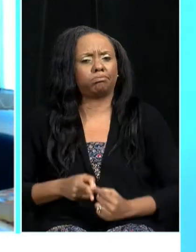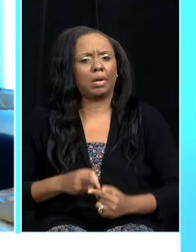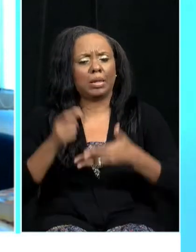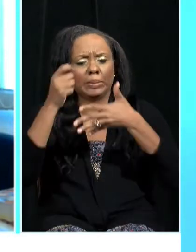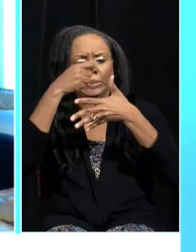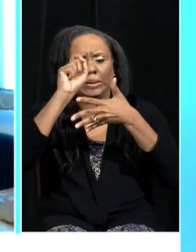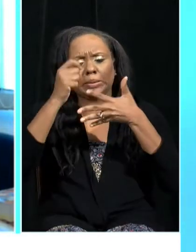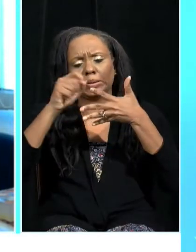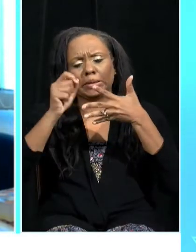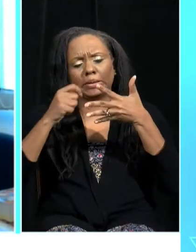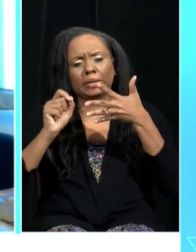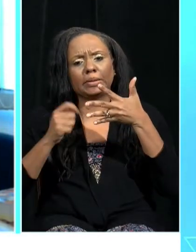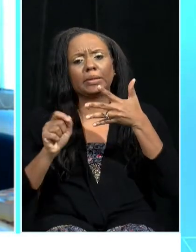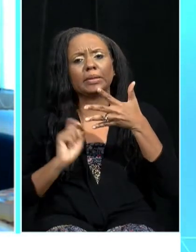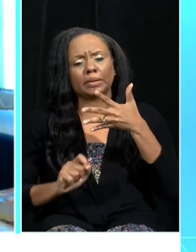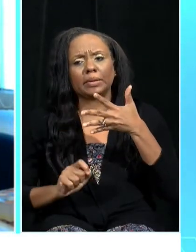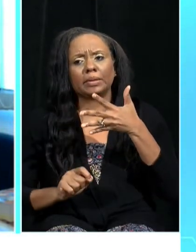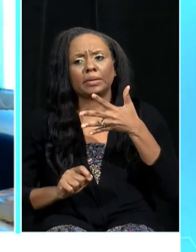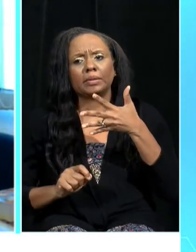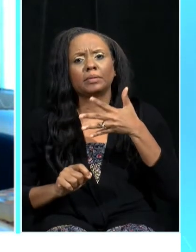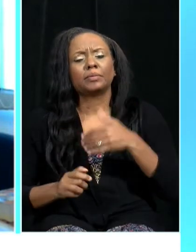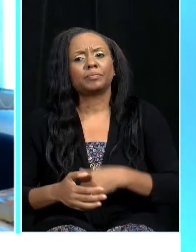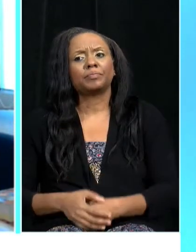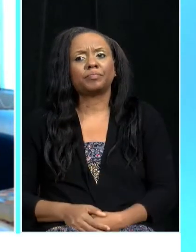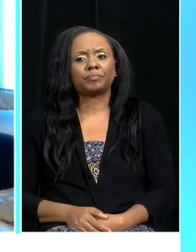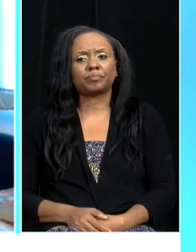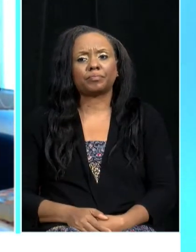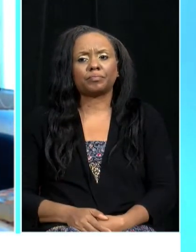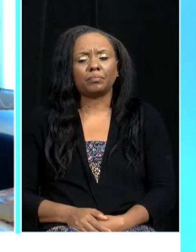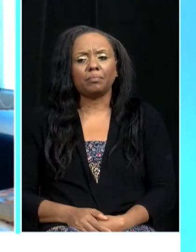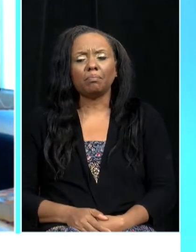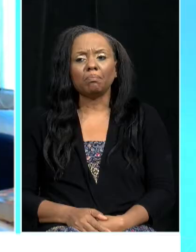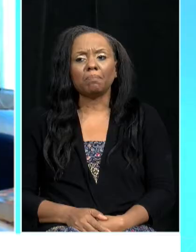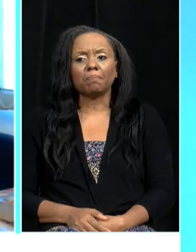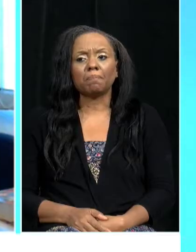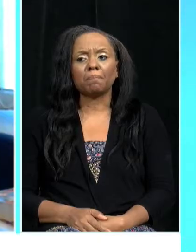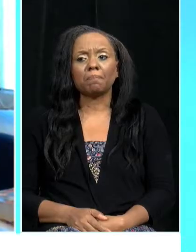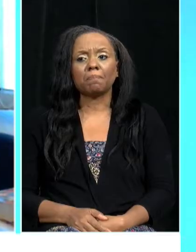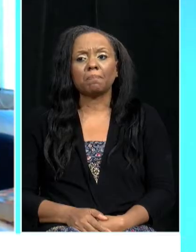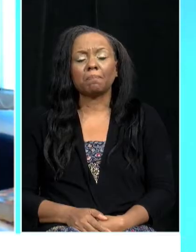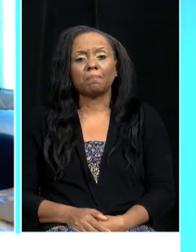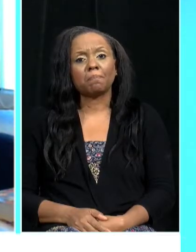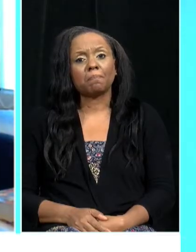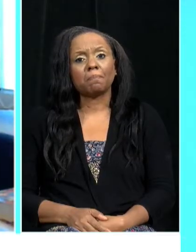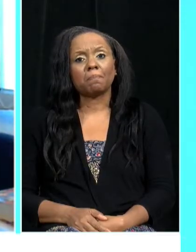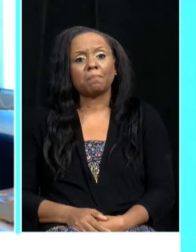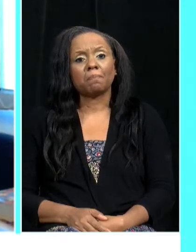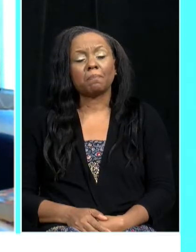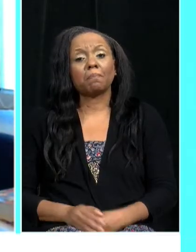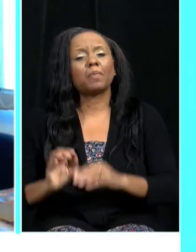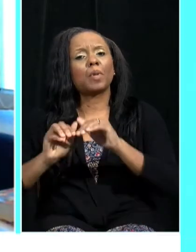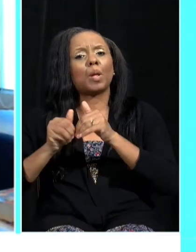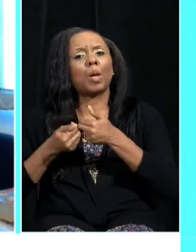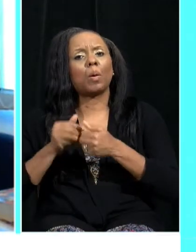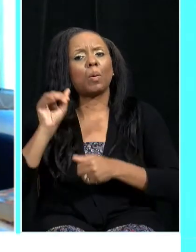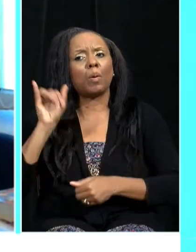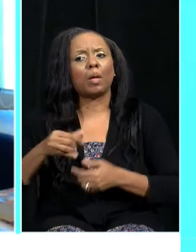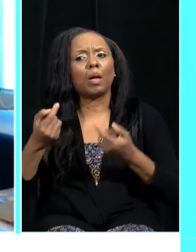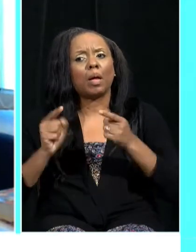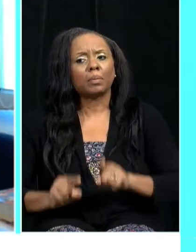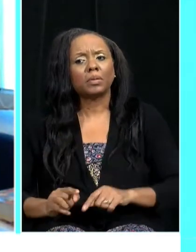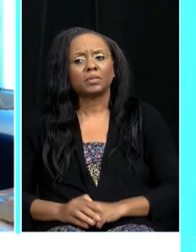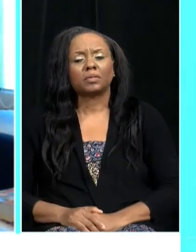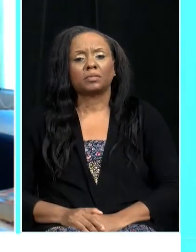the how the, the question of how we got there involve a mixture of attempts